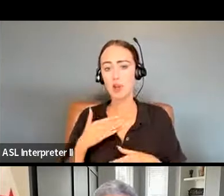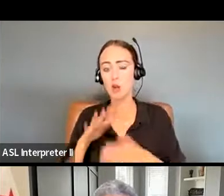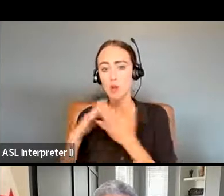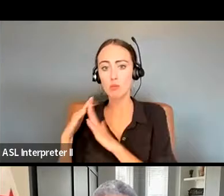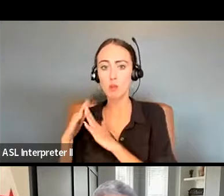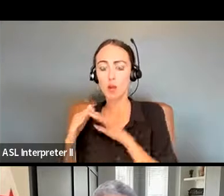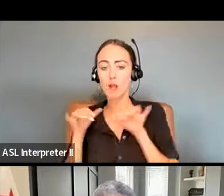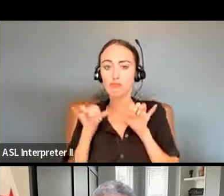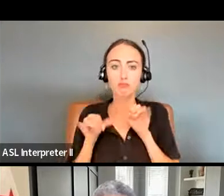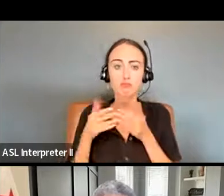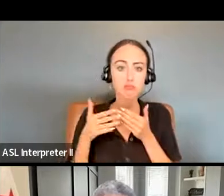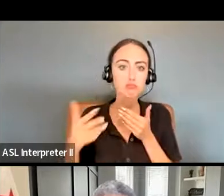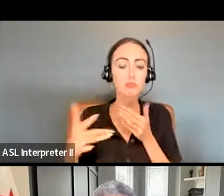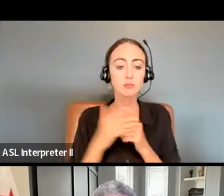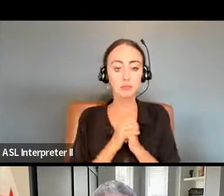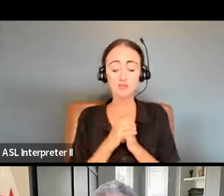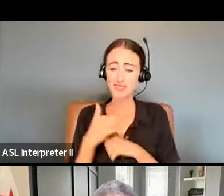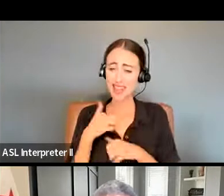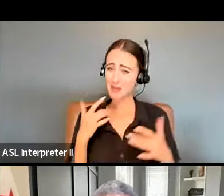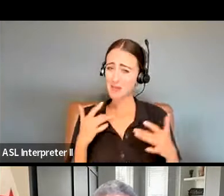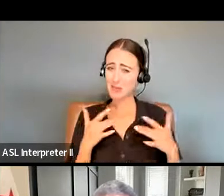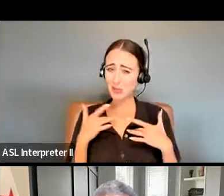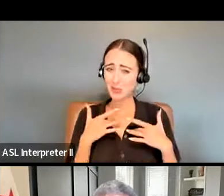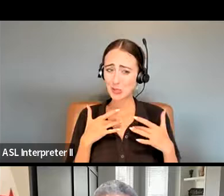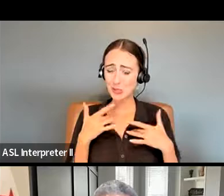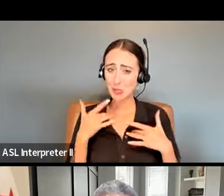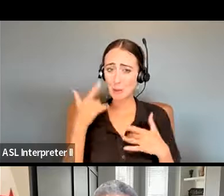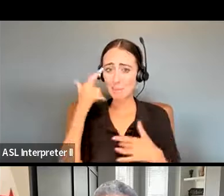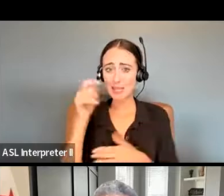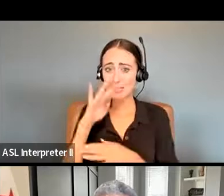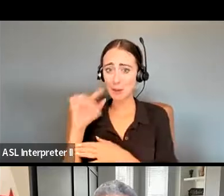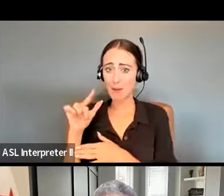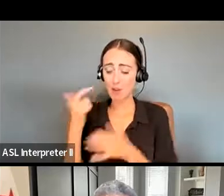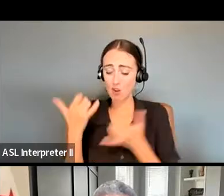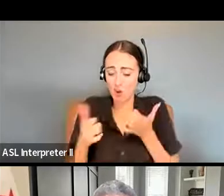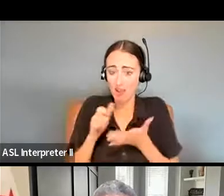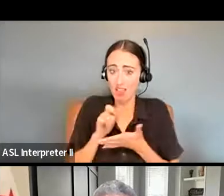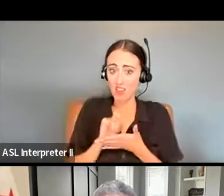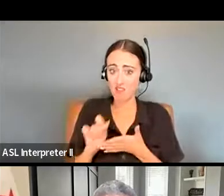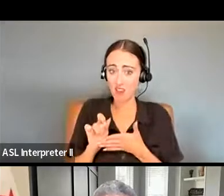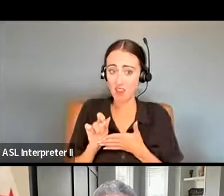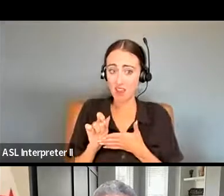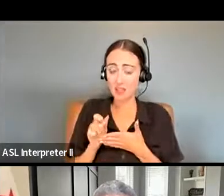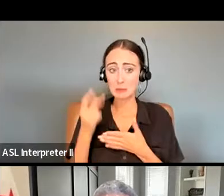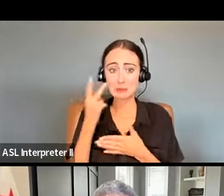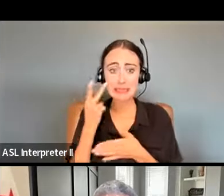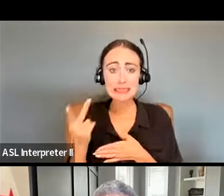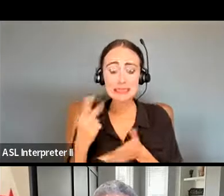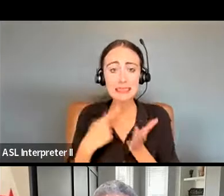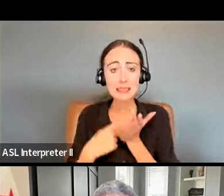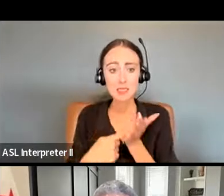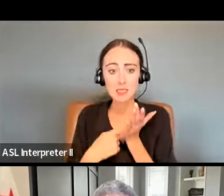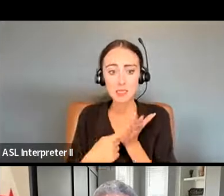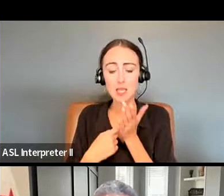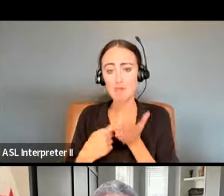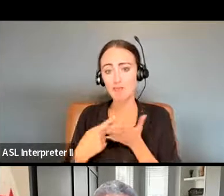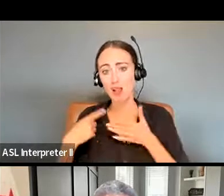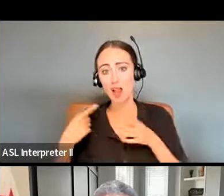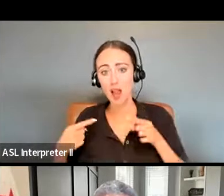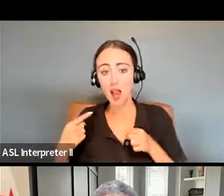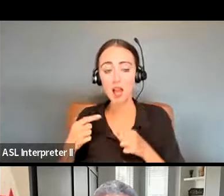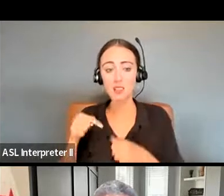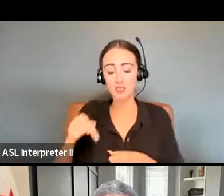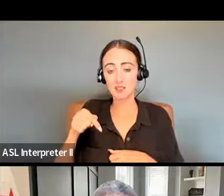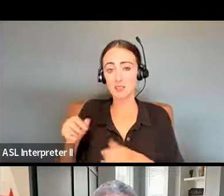long haul. I'm concerned because the bill as written, sort of what we've seen and talked about, I guess, during the debate of the amendment,